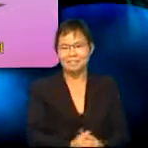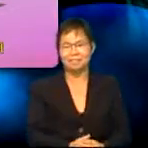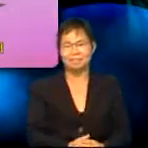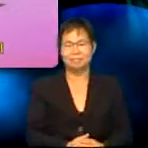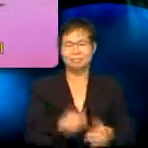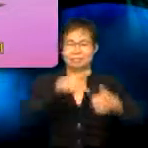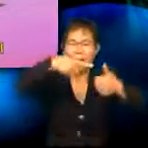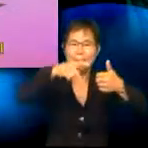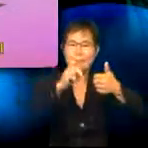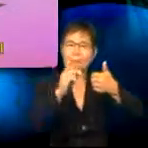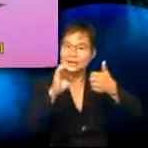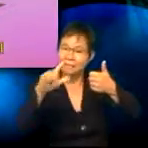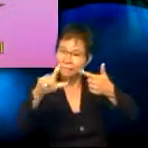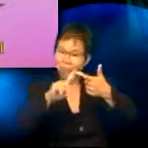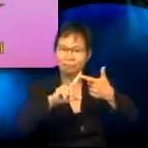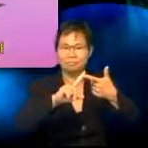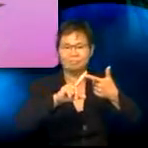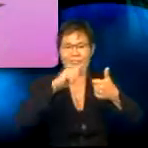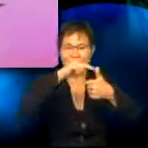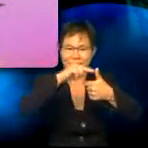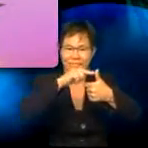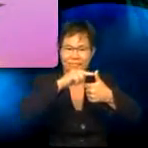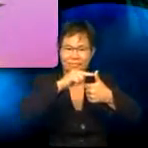The pedicel,